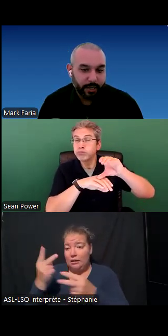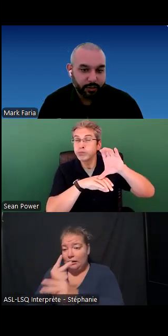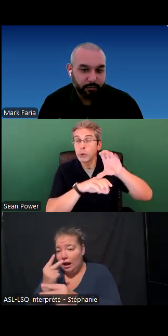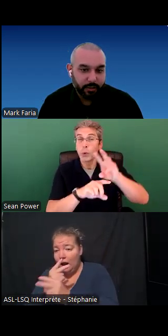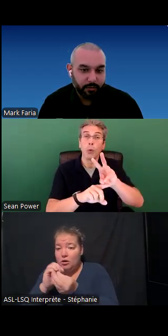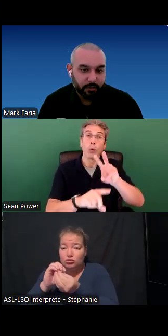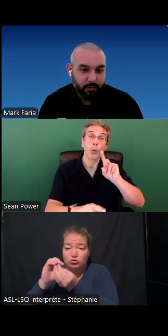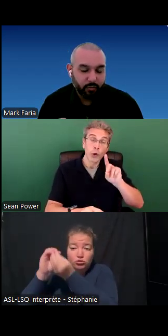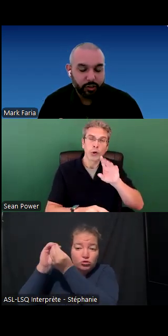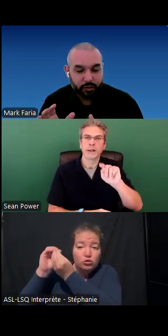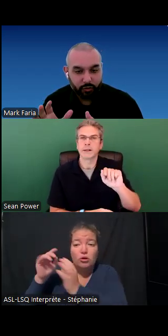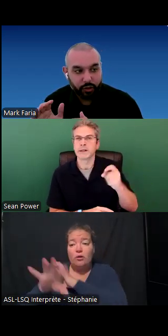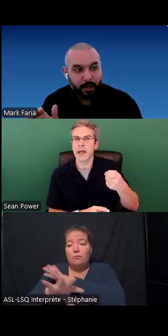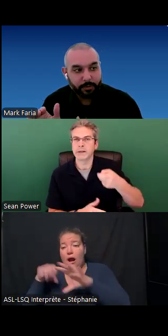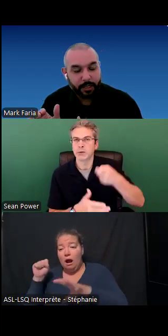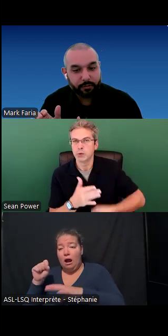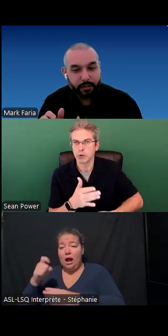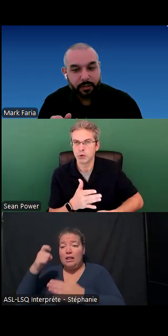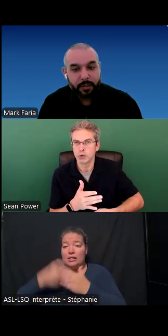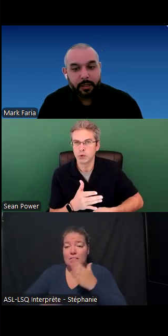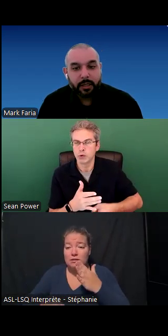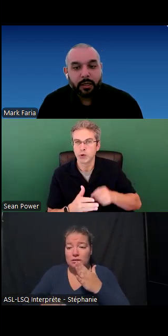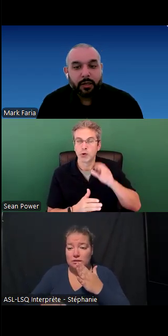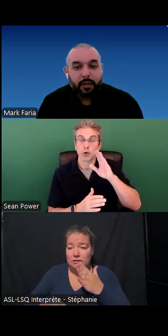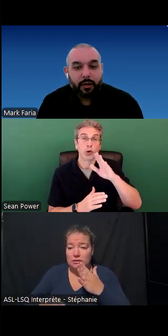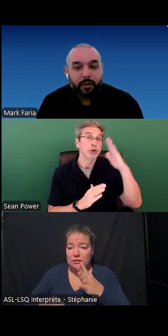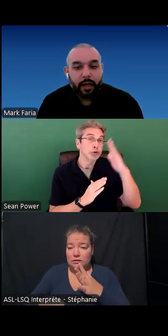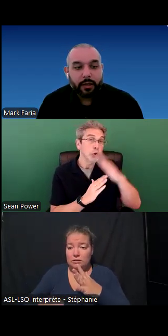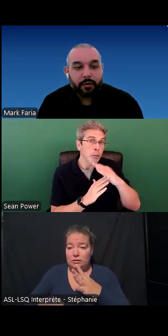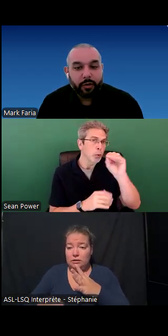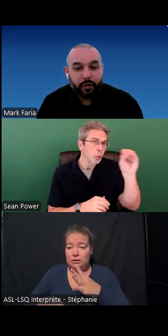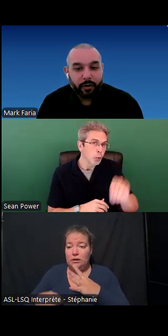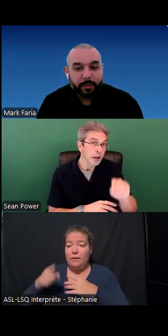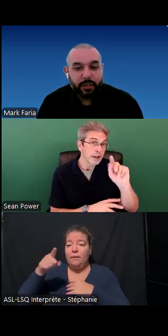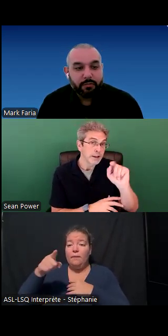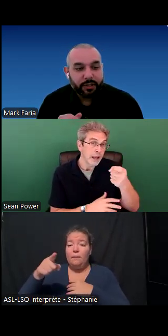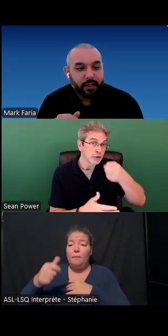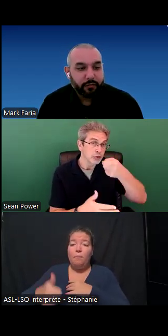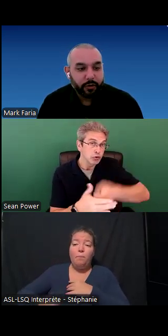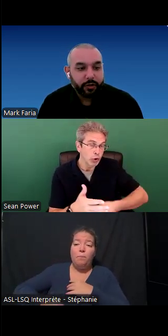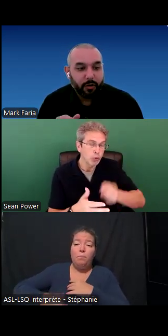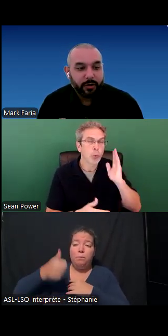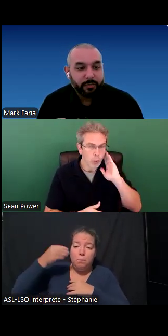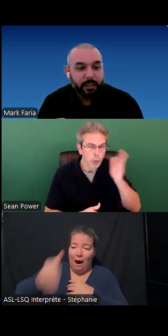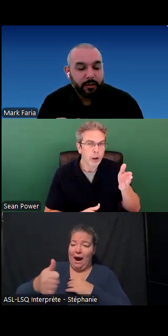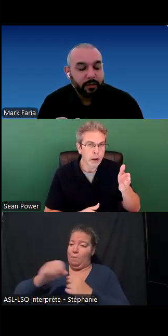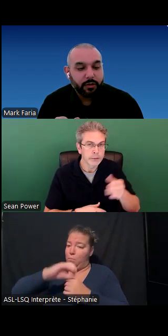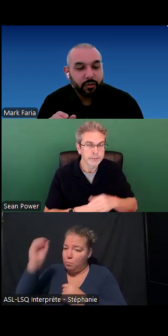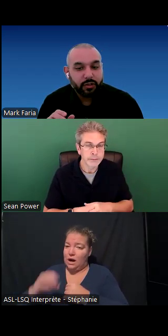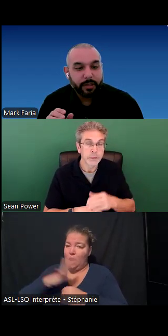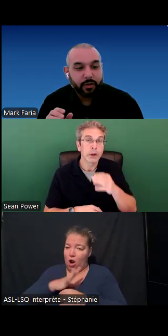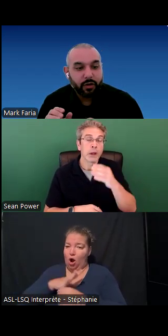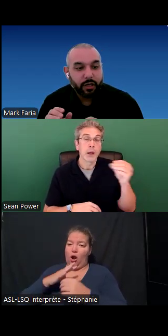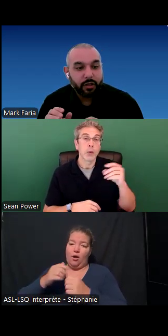marginal tax rate, which is your top tax rate. And with an RSP, you must convert your RSP